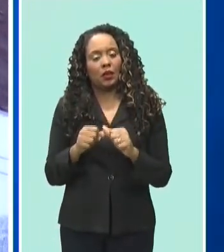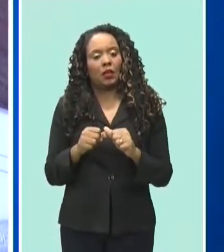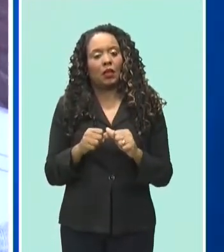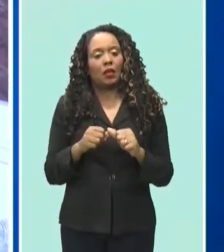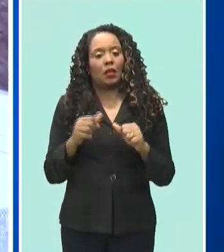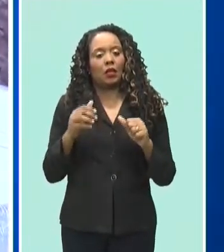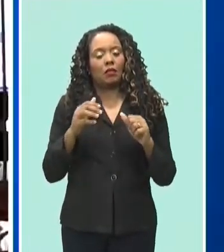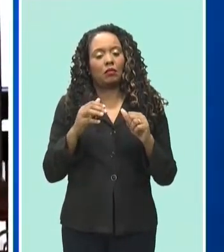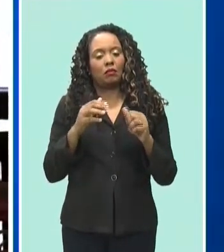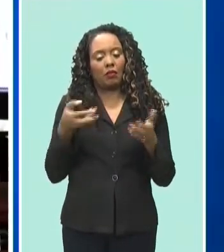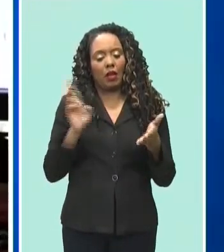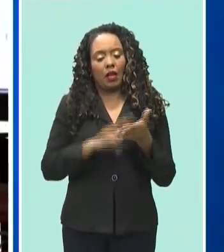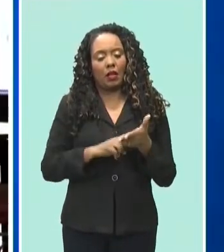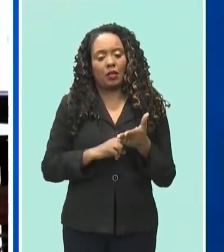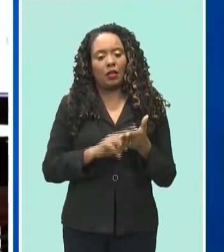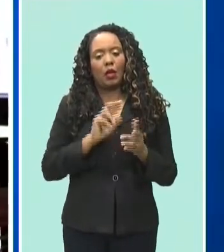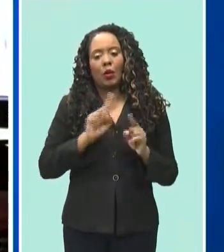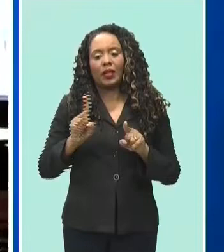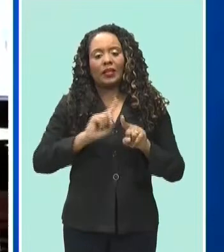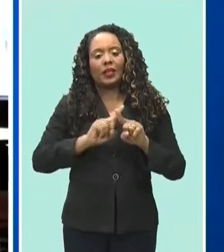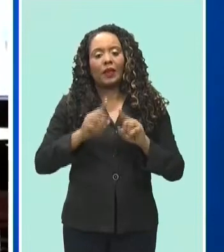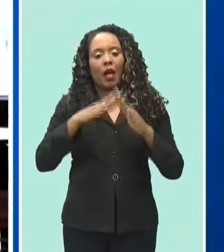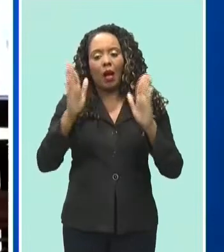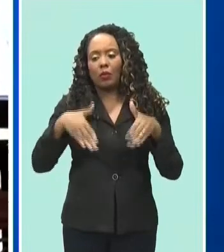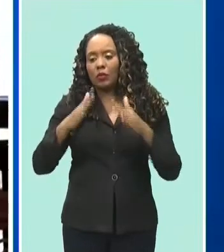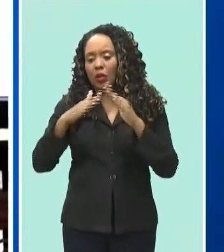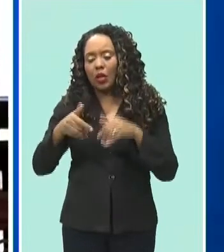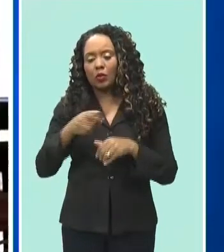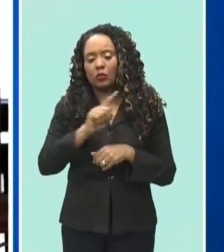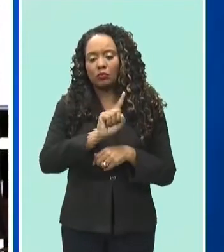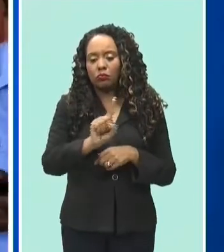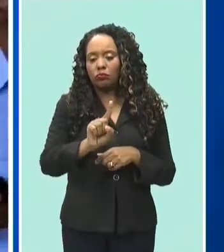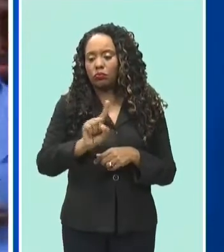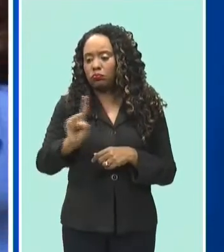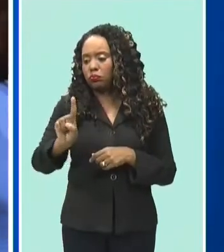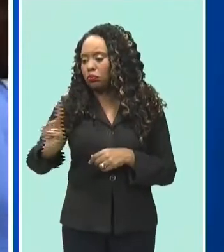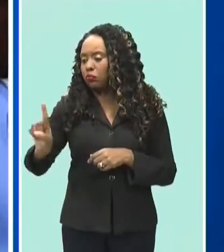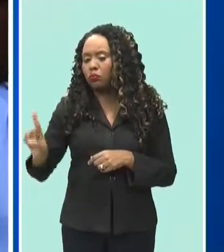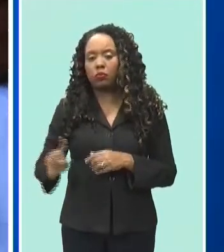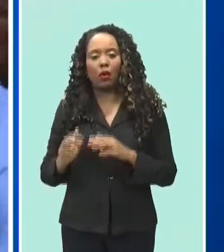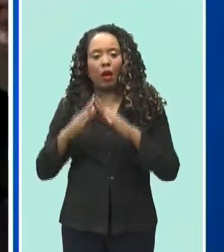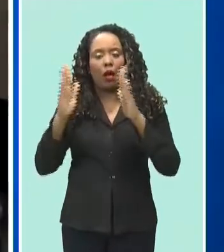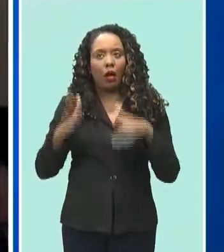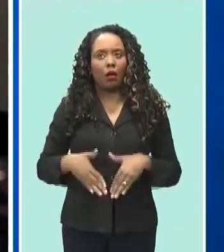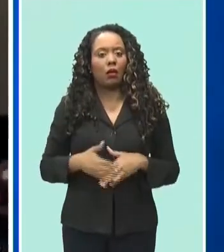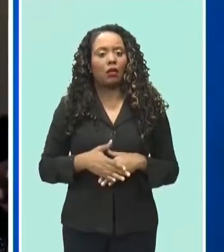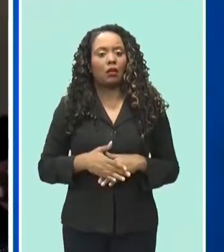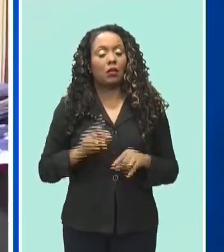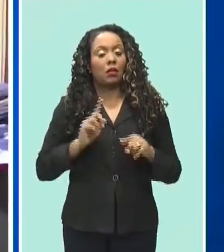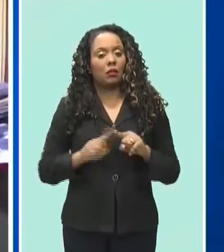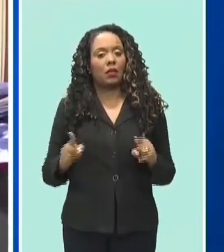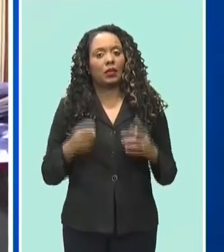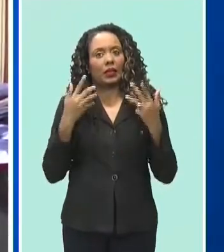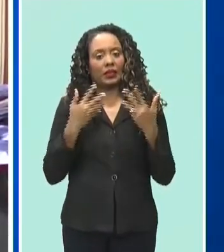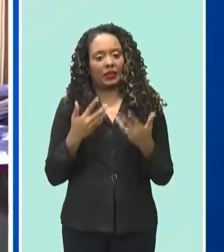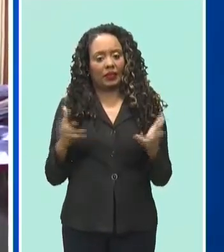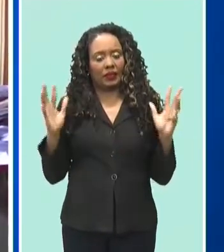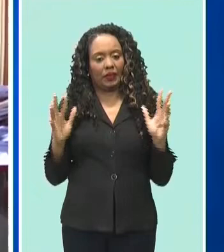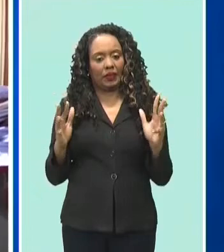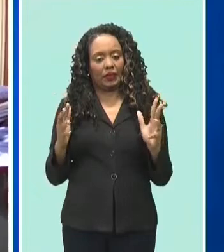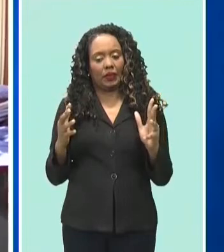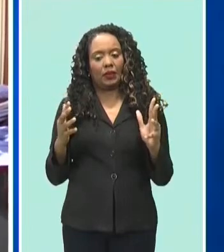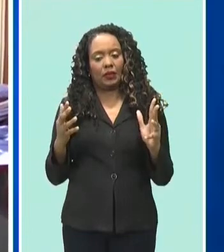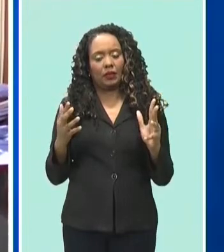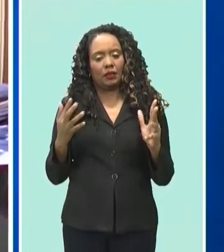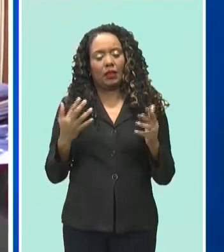registration exercise. Chief Justice Acting Roxanne George Wiltshire on Monday concluded hearings in the case. In his